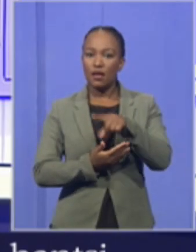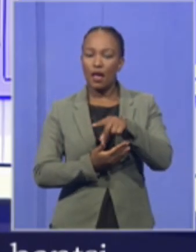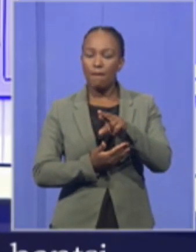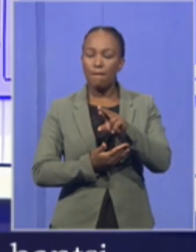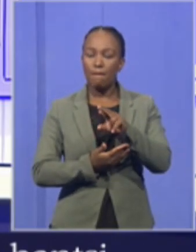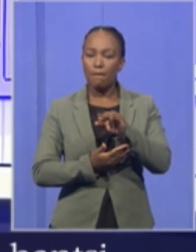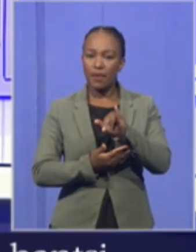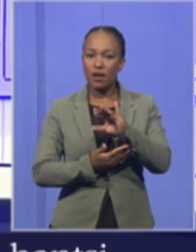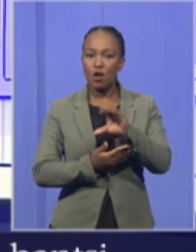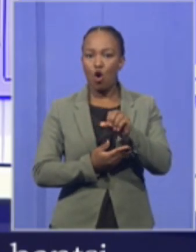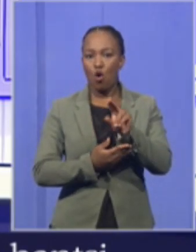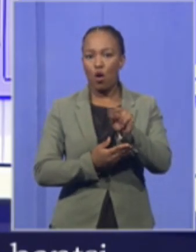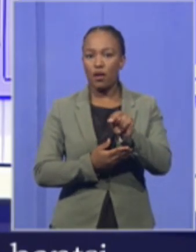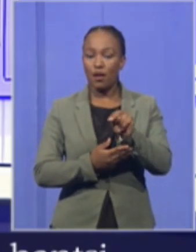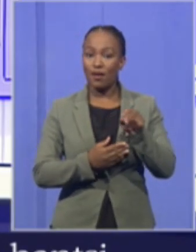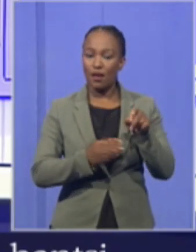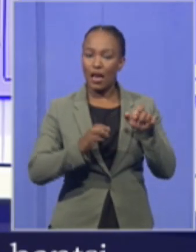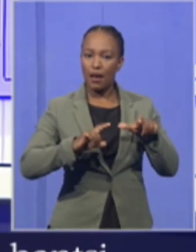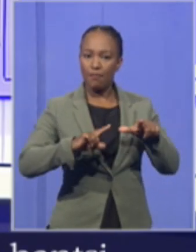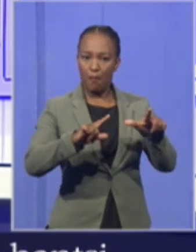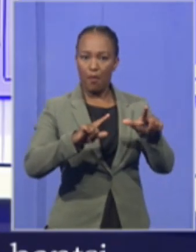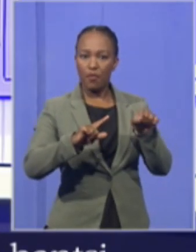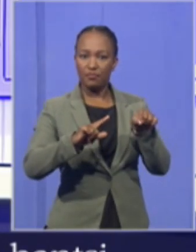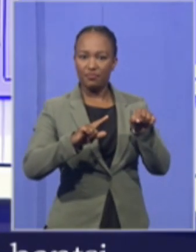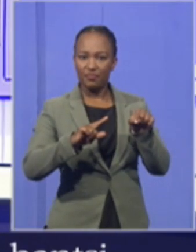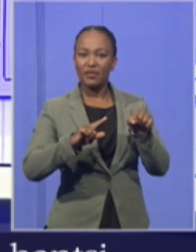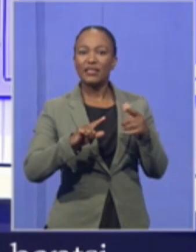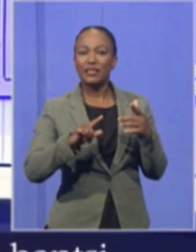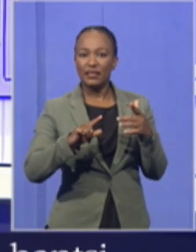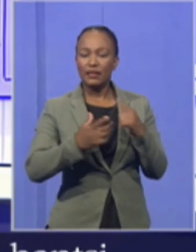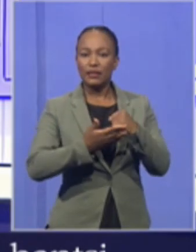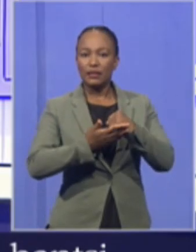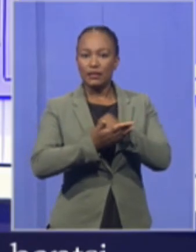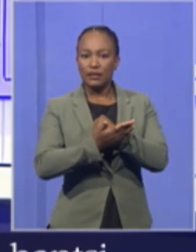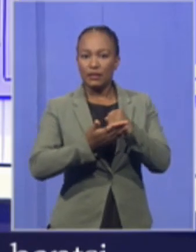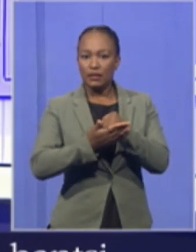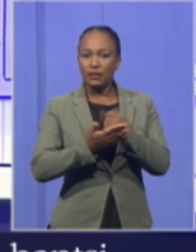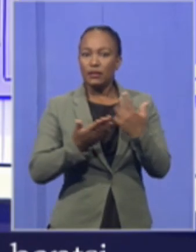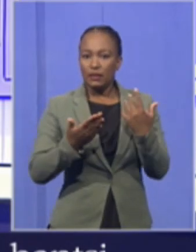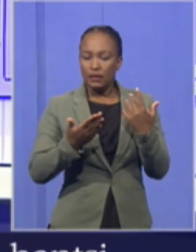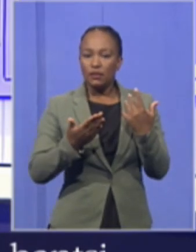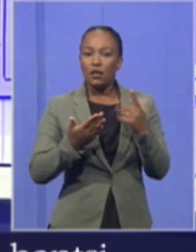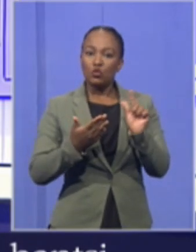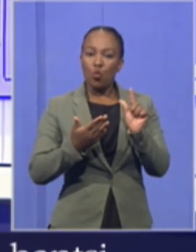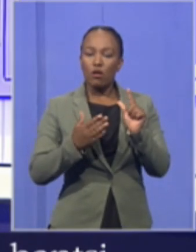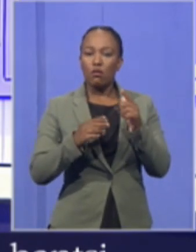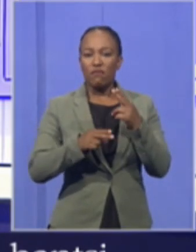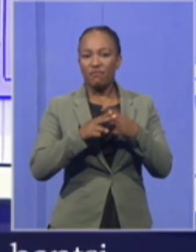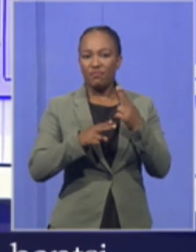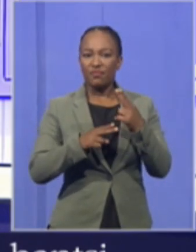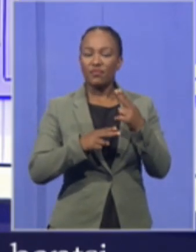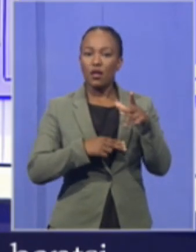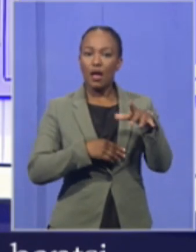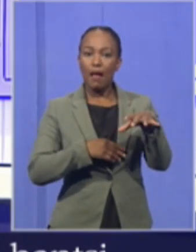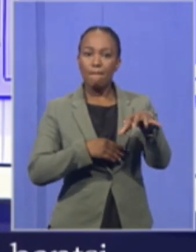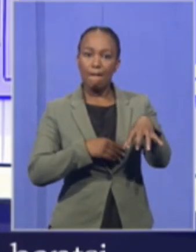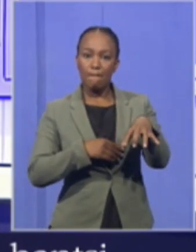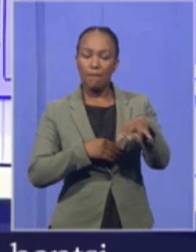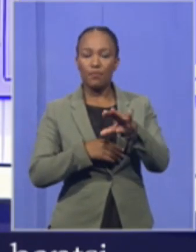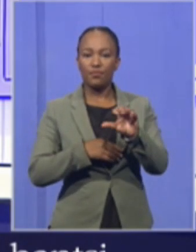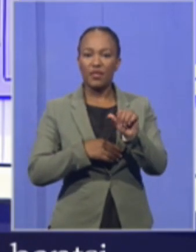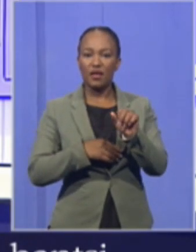kwa Limpopo. Lenaane la ikwadiso la baithuti bao le gaufi thata le go konosediwa kwa dikempaseng tsa Capricorn TVET